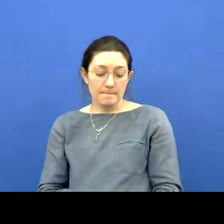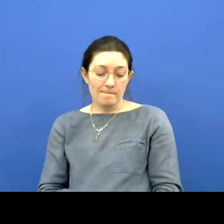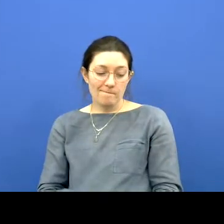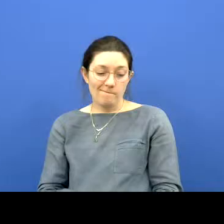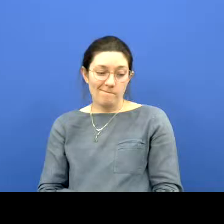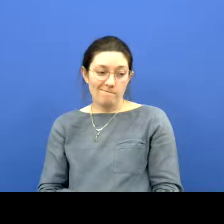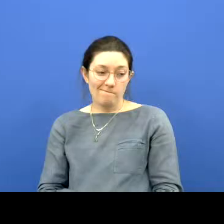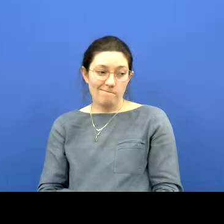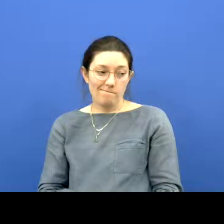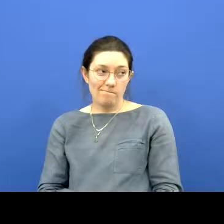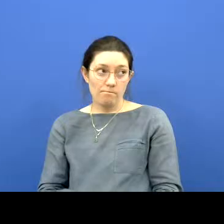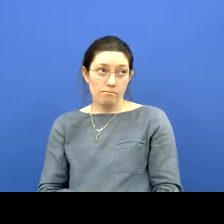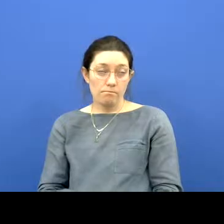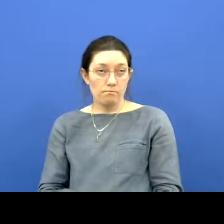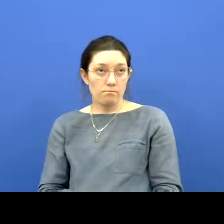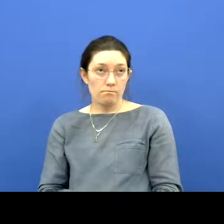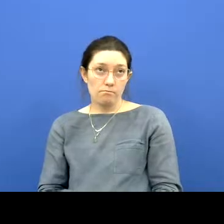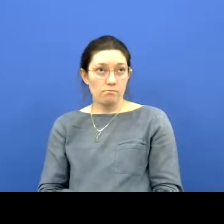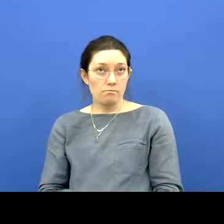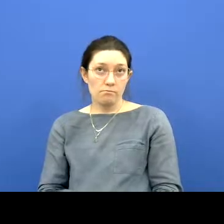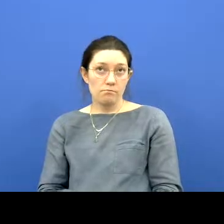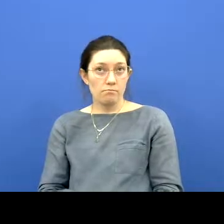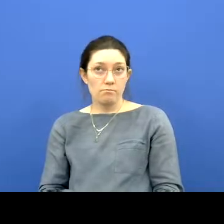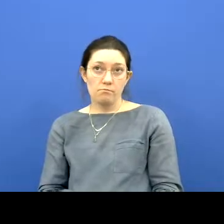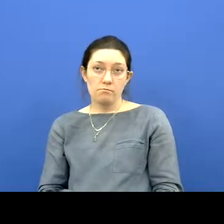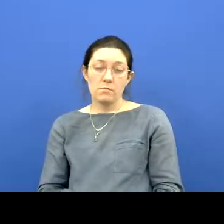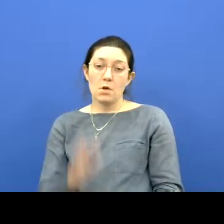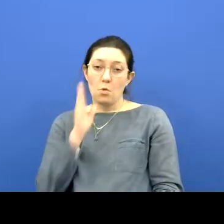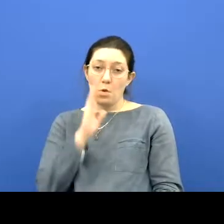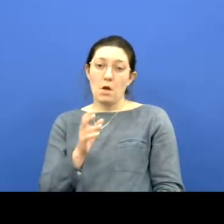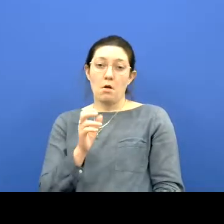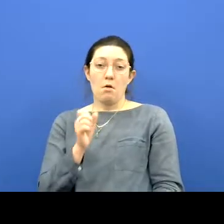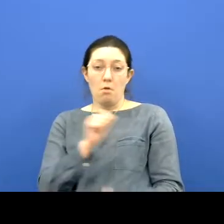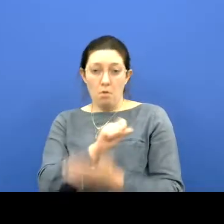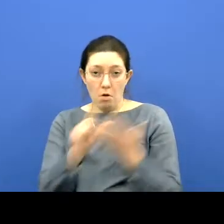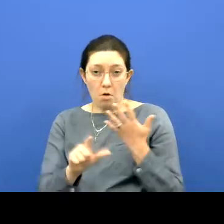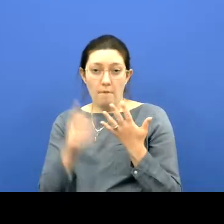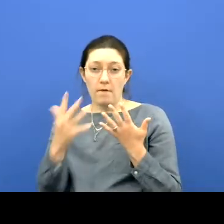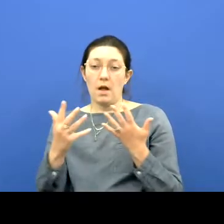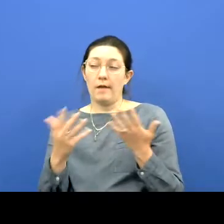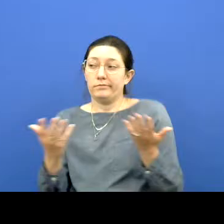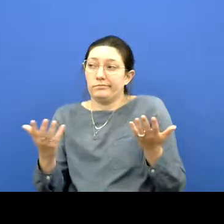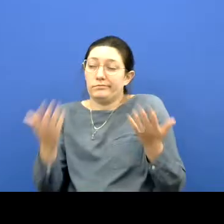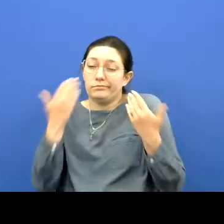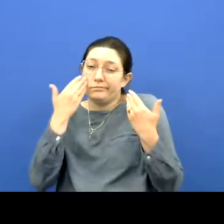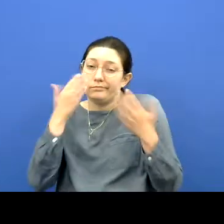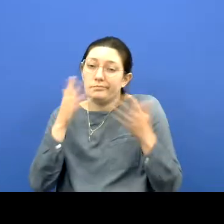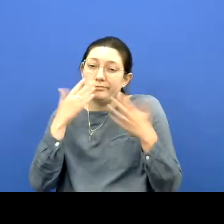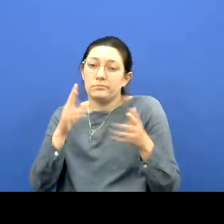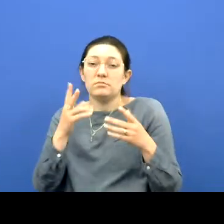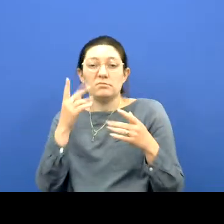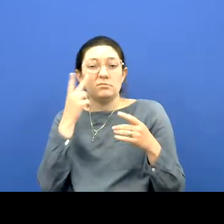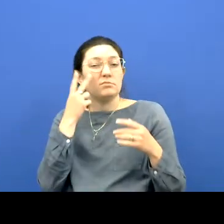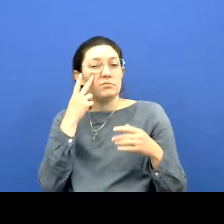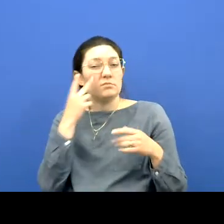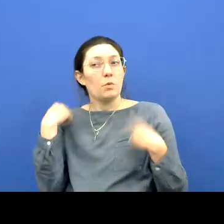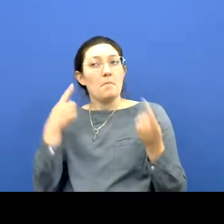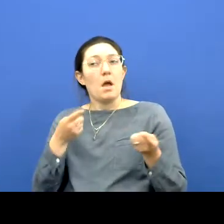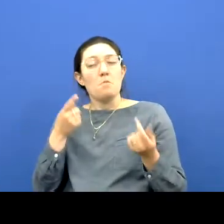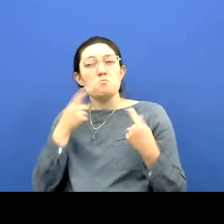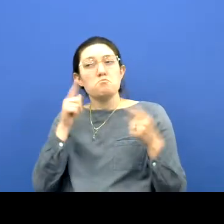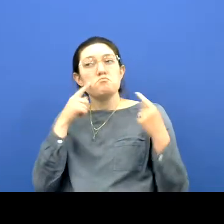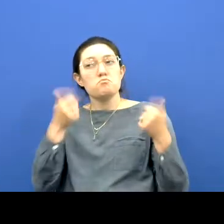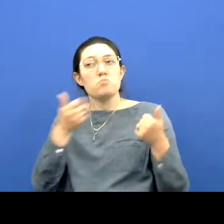like I said, I don't know whether we'll be able to get all 5, but I'm certainly going to make a play for it. We've had a pretty good track record, and hopefully we can keep it